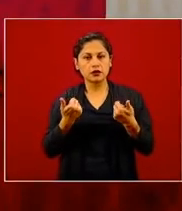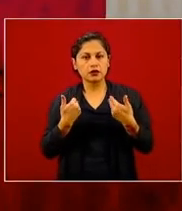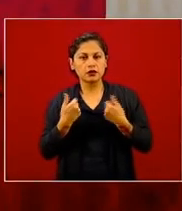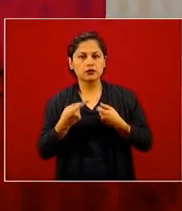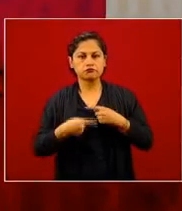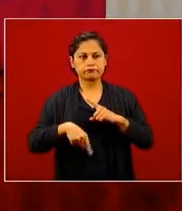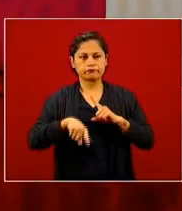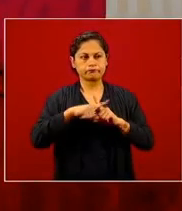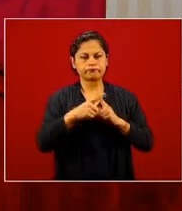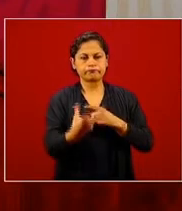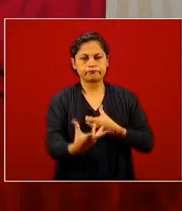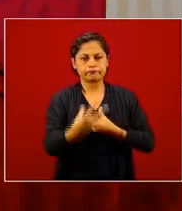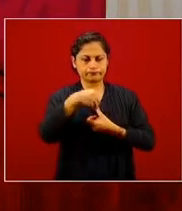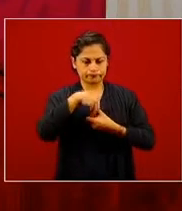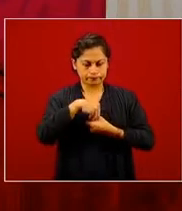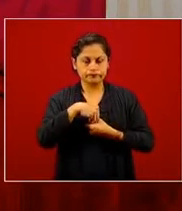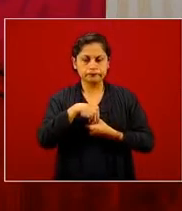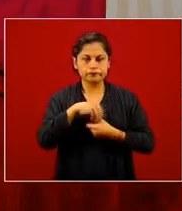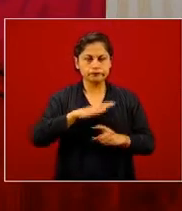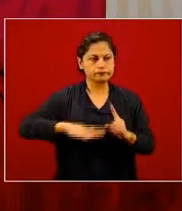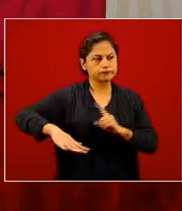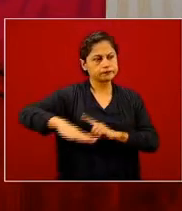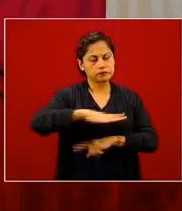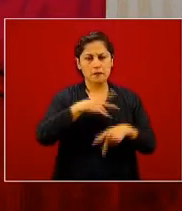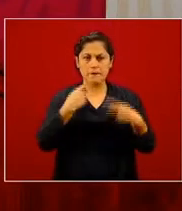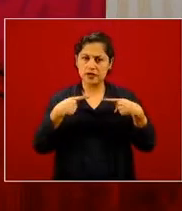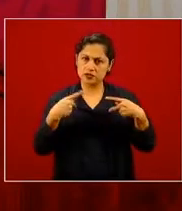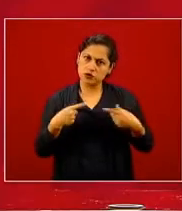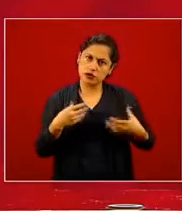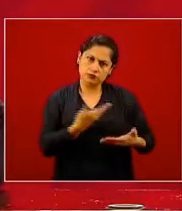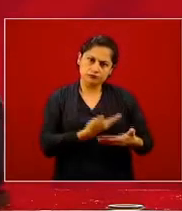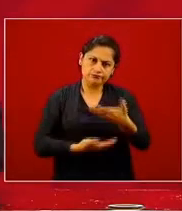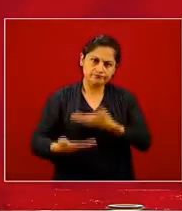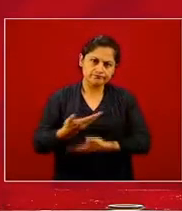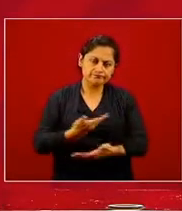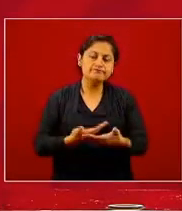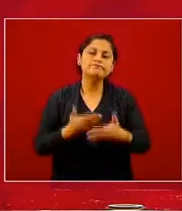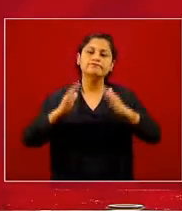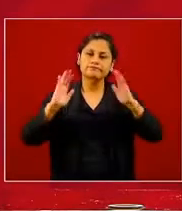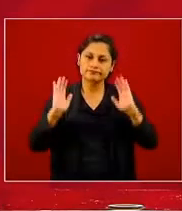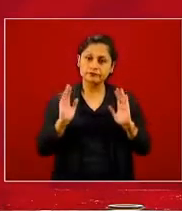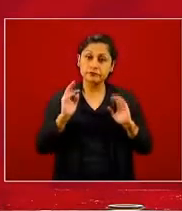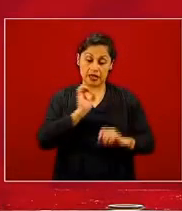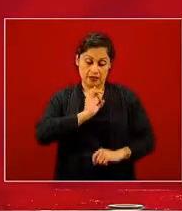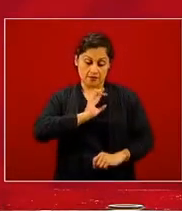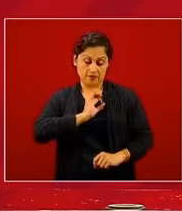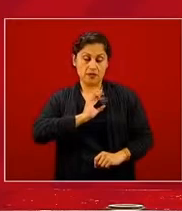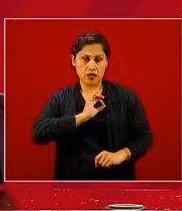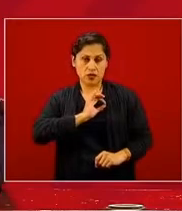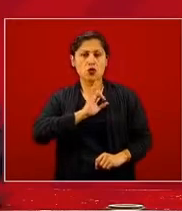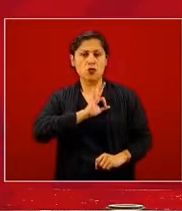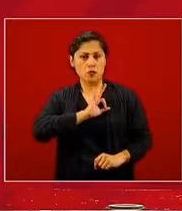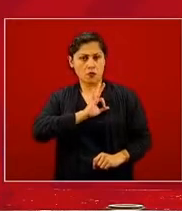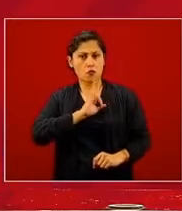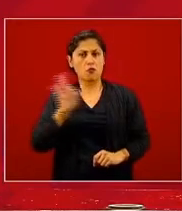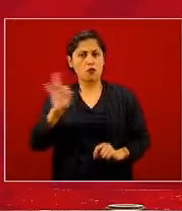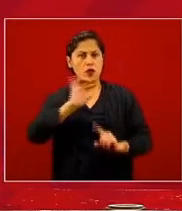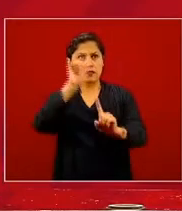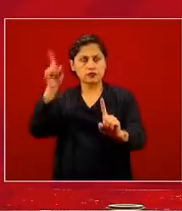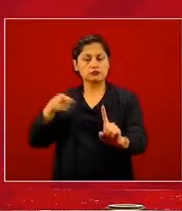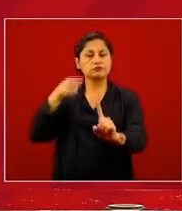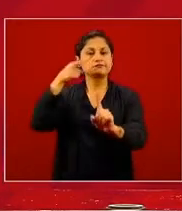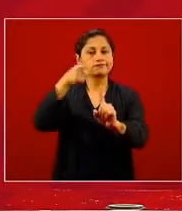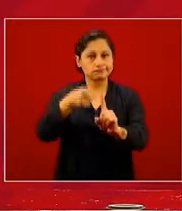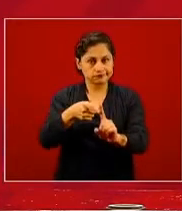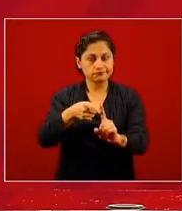what information we have, how we try to manifest this feeling and receive a positive response from those receiving